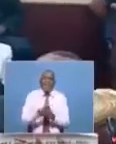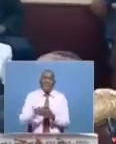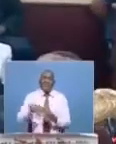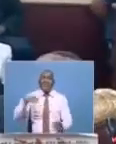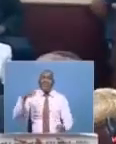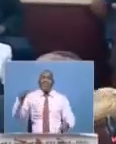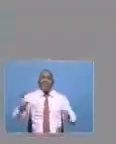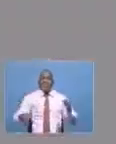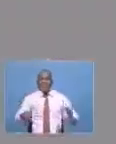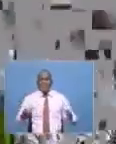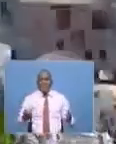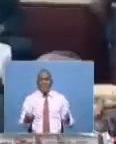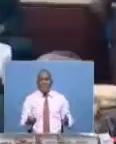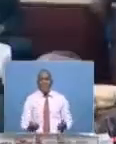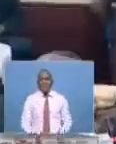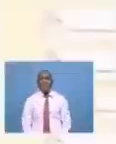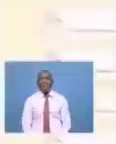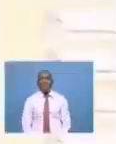that